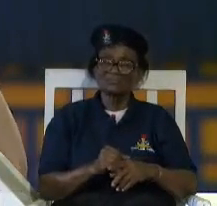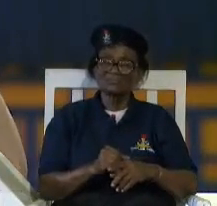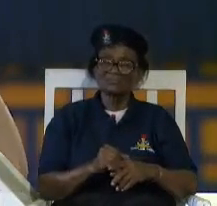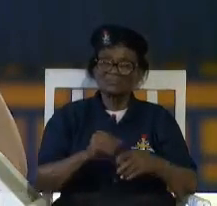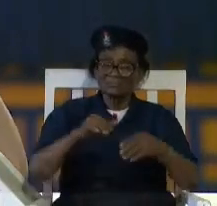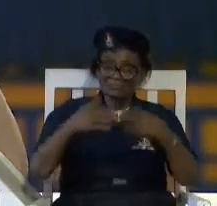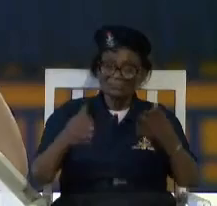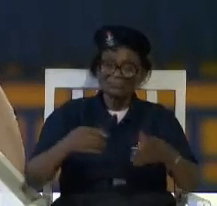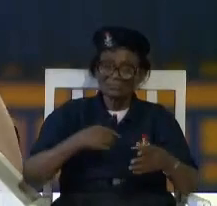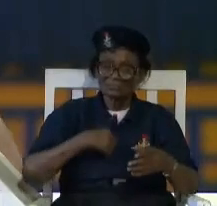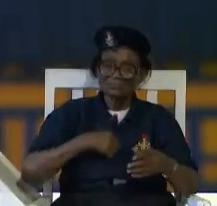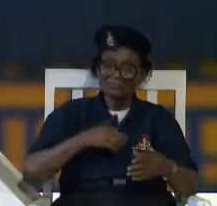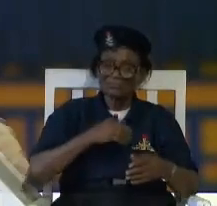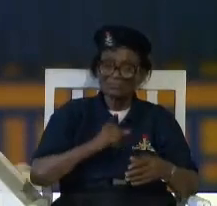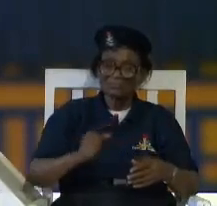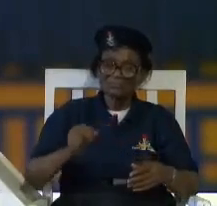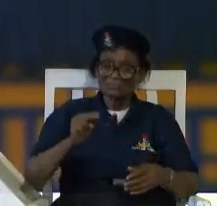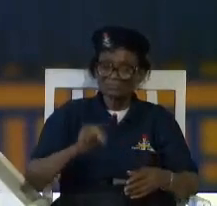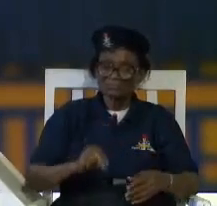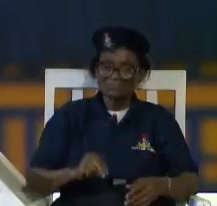give me an indication